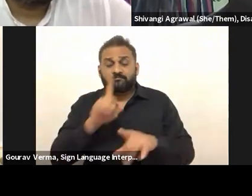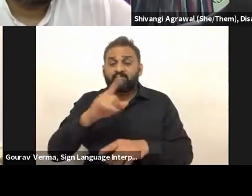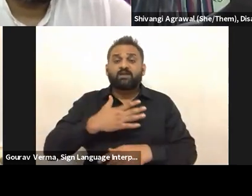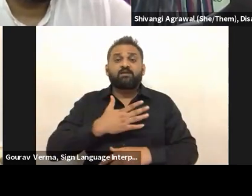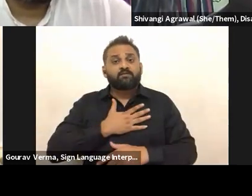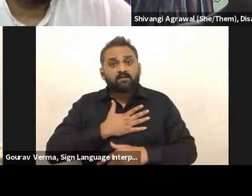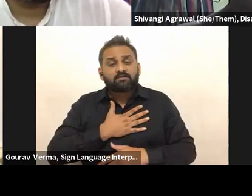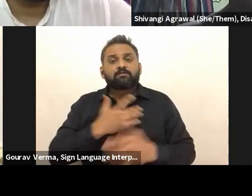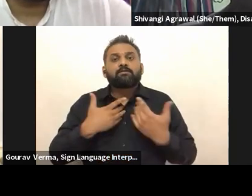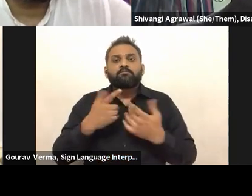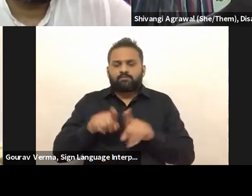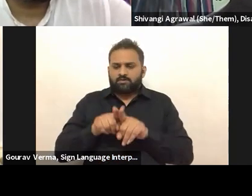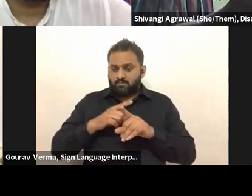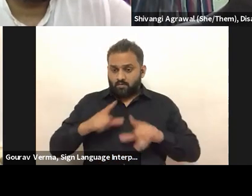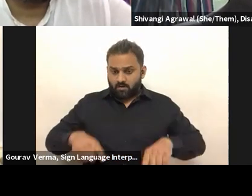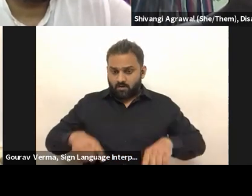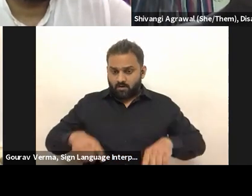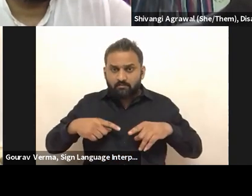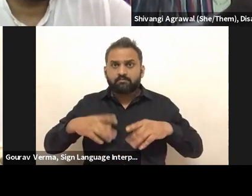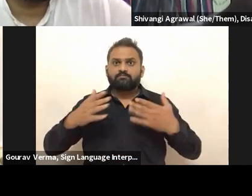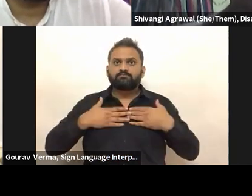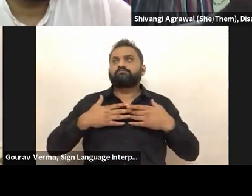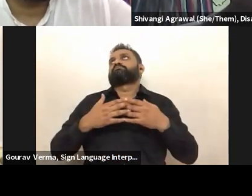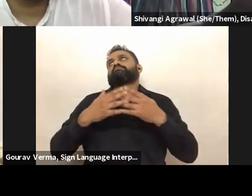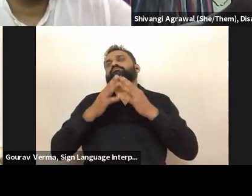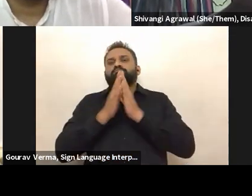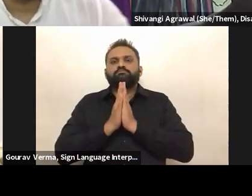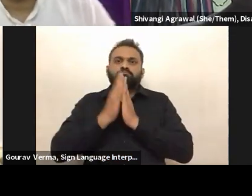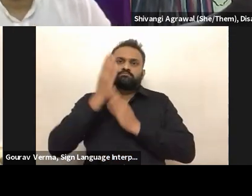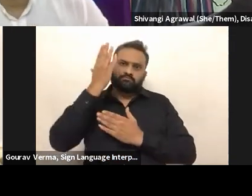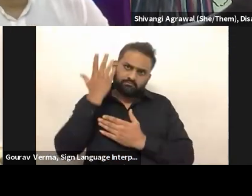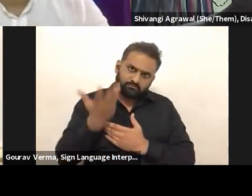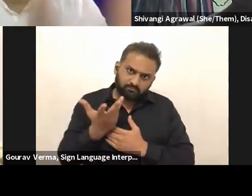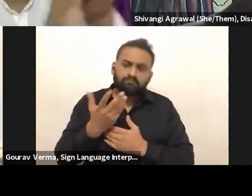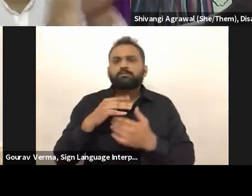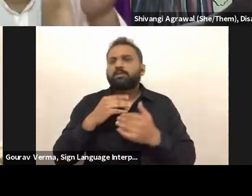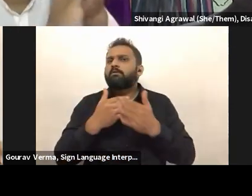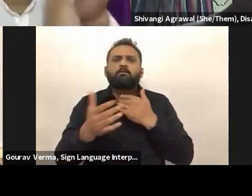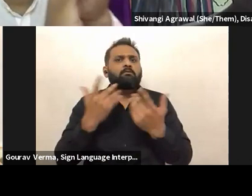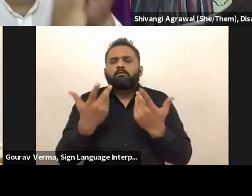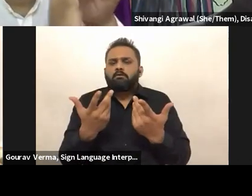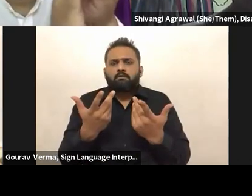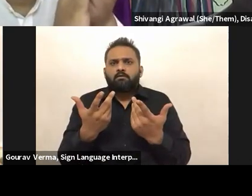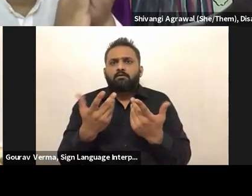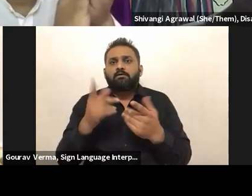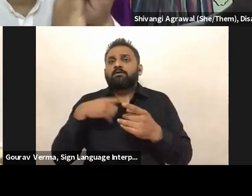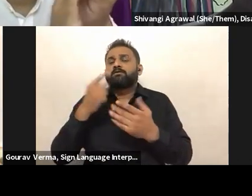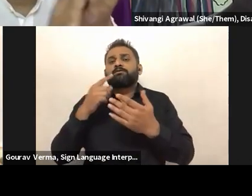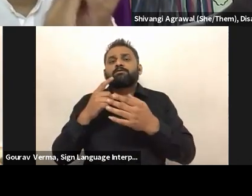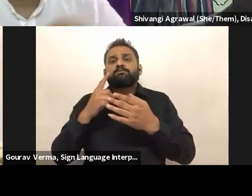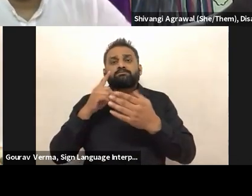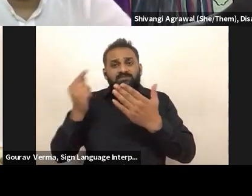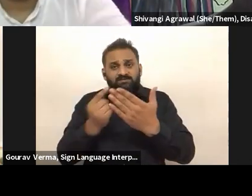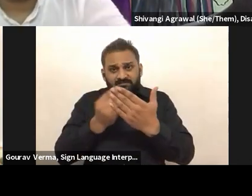my journey with my God, and nobody else has any say in that. And that really is what Islam is about. But I think to be able